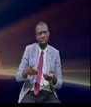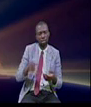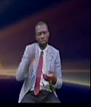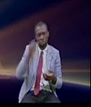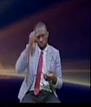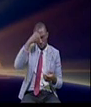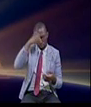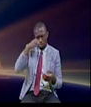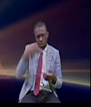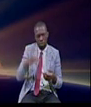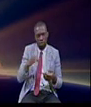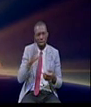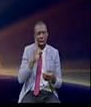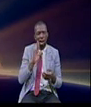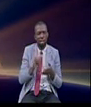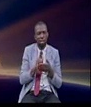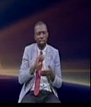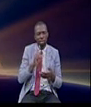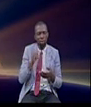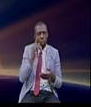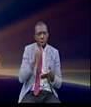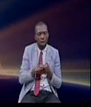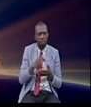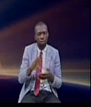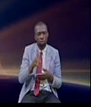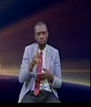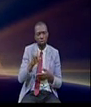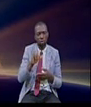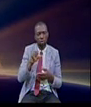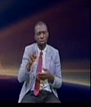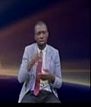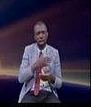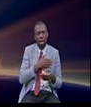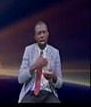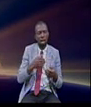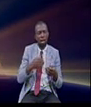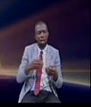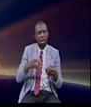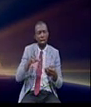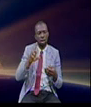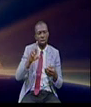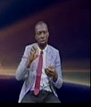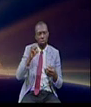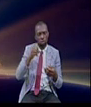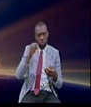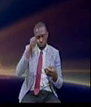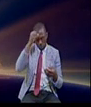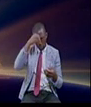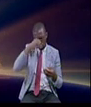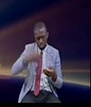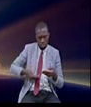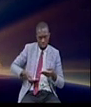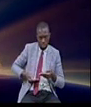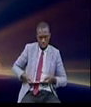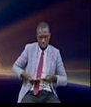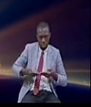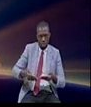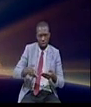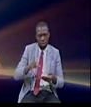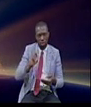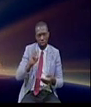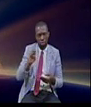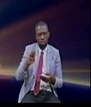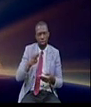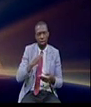Urias, and Solomon begat Rehoboam, and Rehoboam begat Abiah, and Abiah begat Asa, and Asa